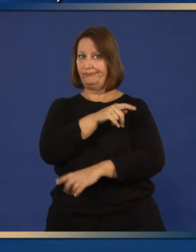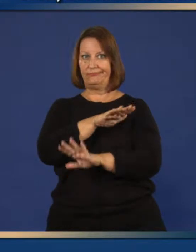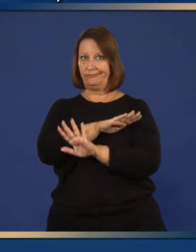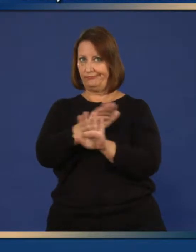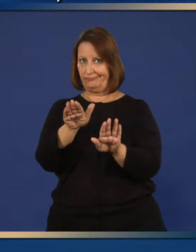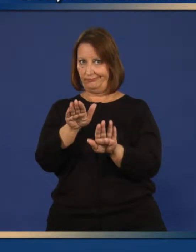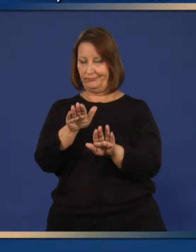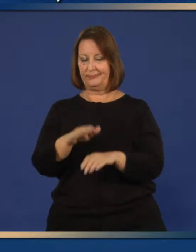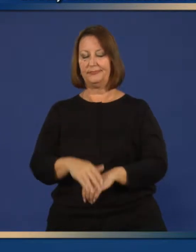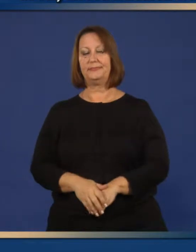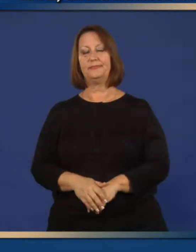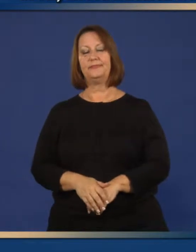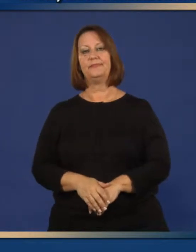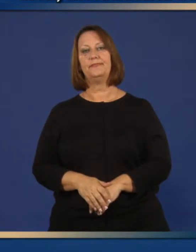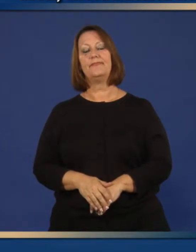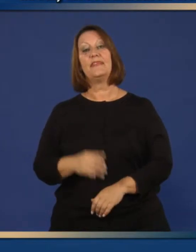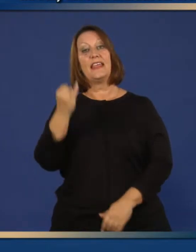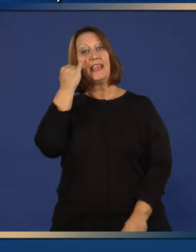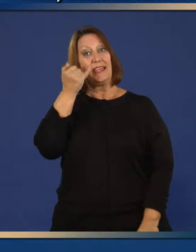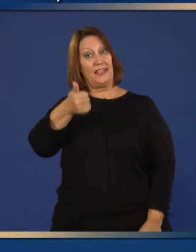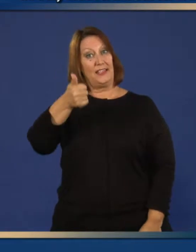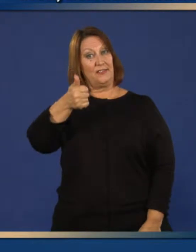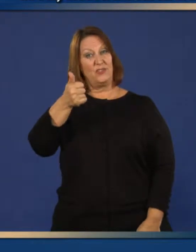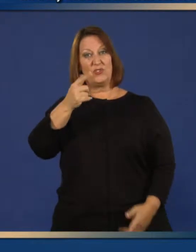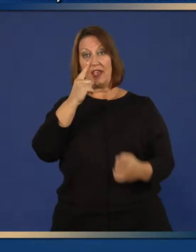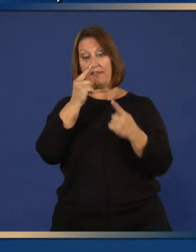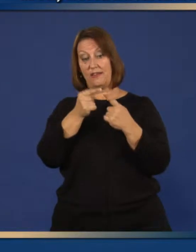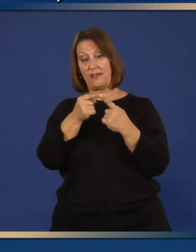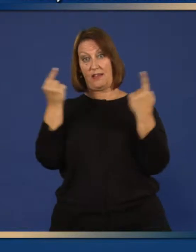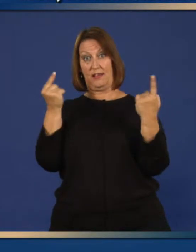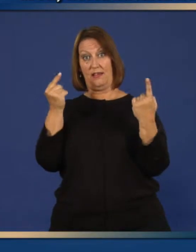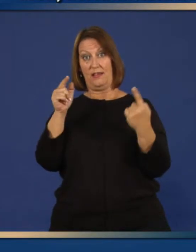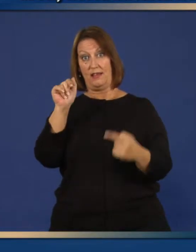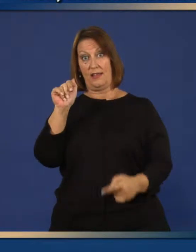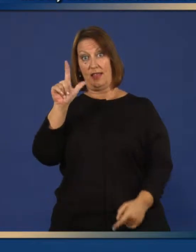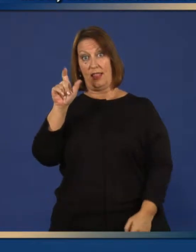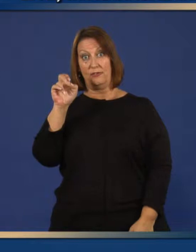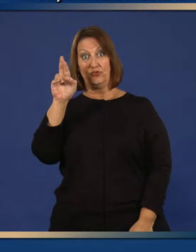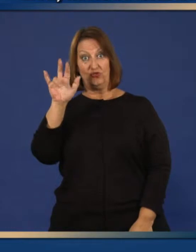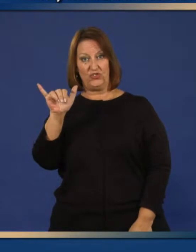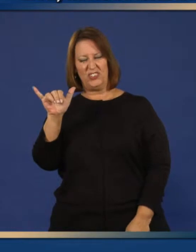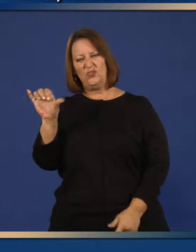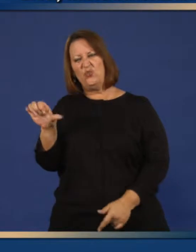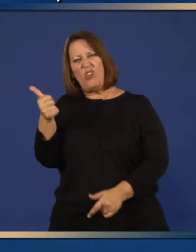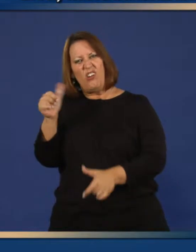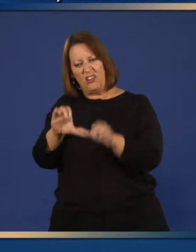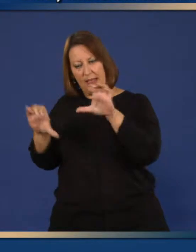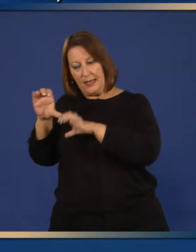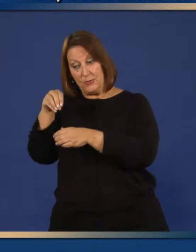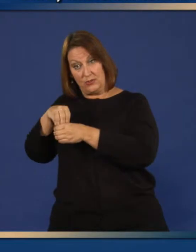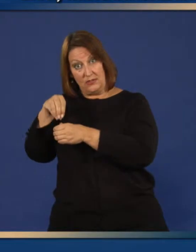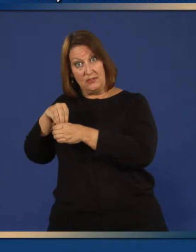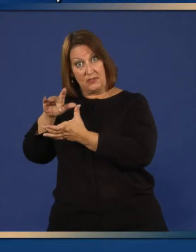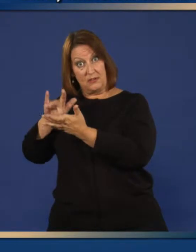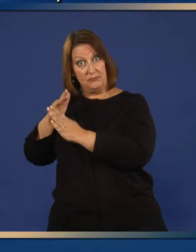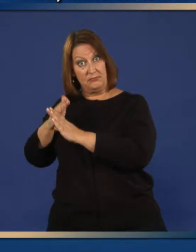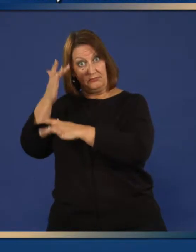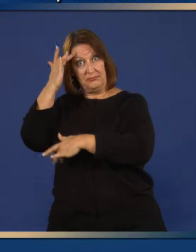A severe allergy to any vaccine component is also a reason not to get the